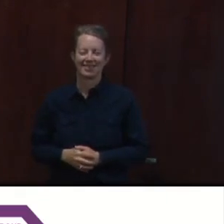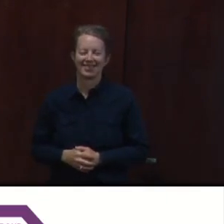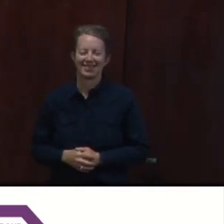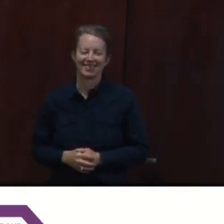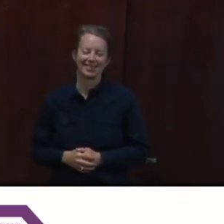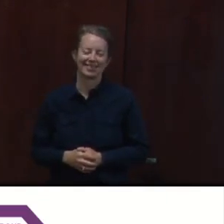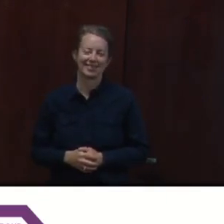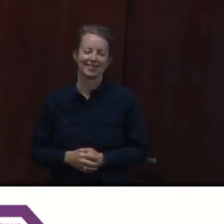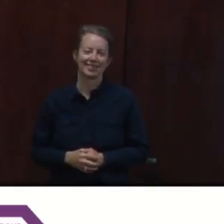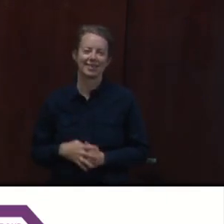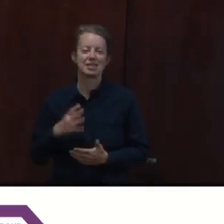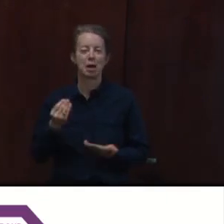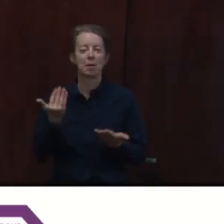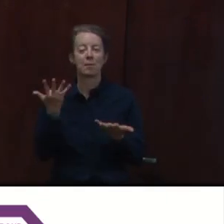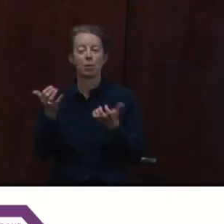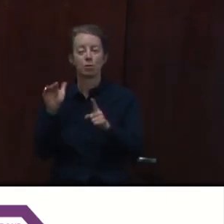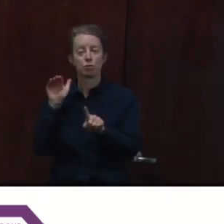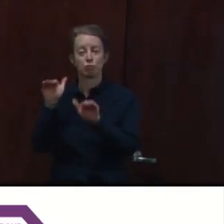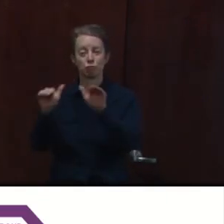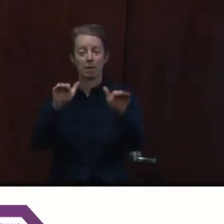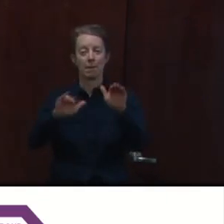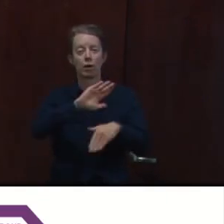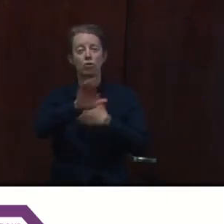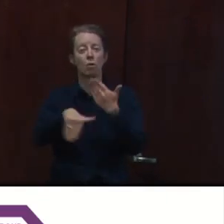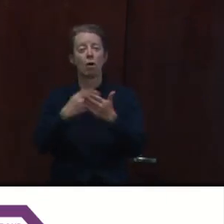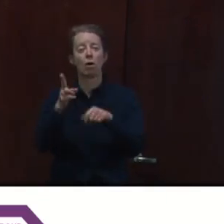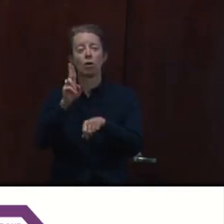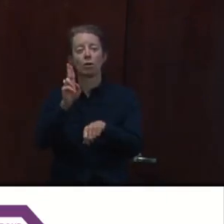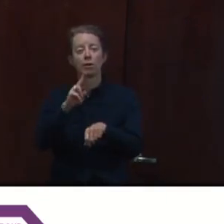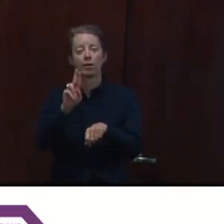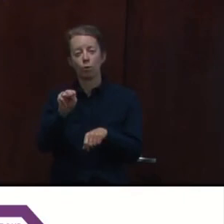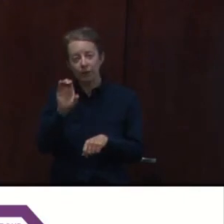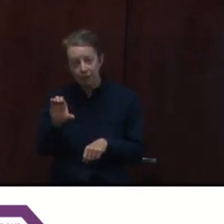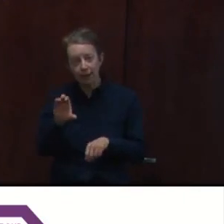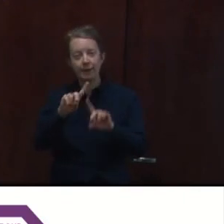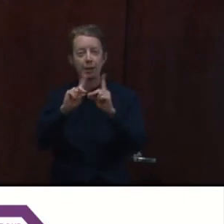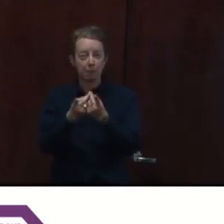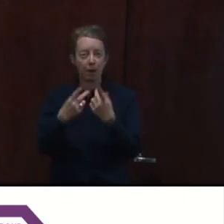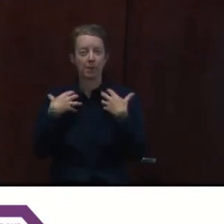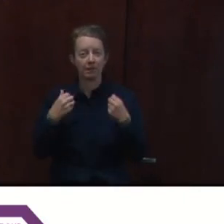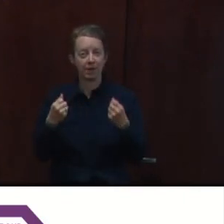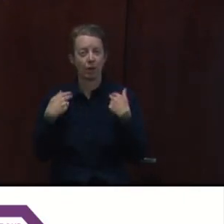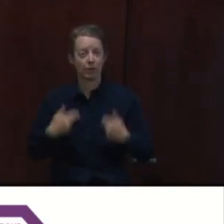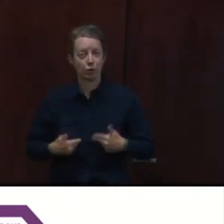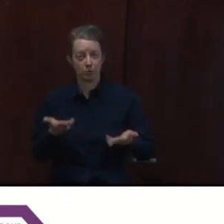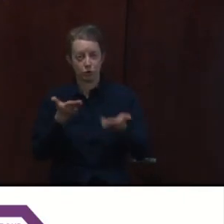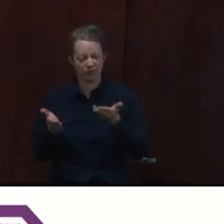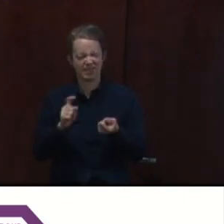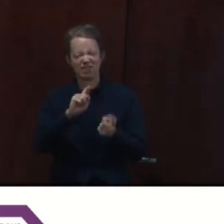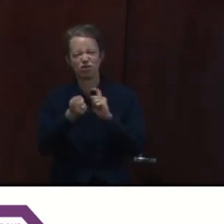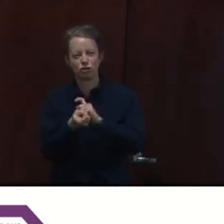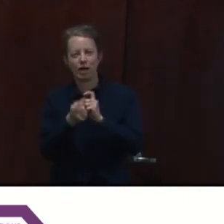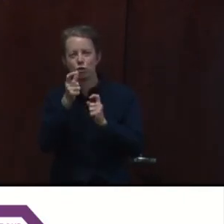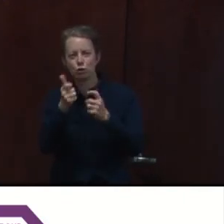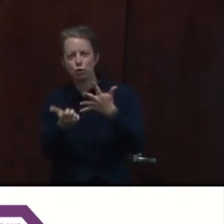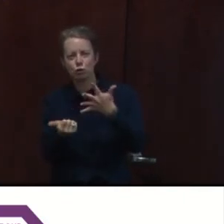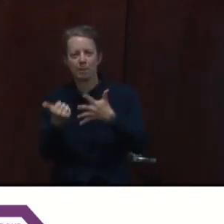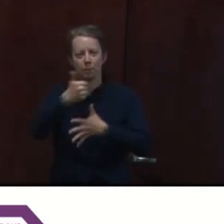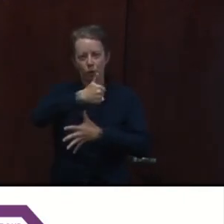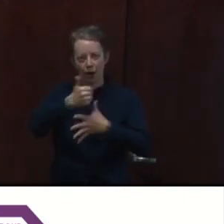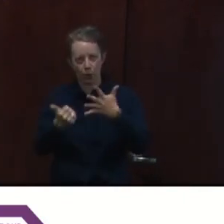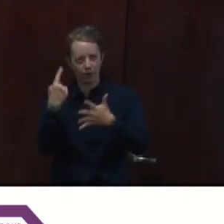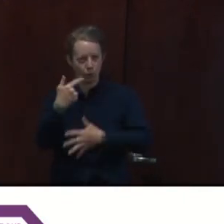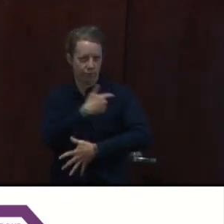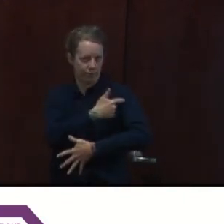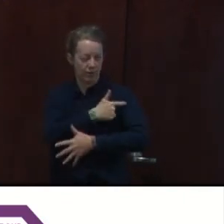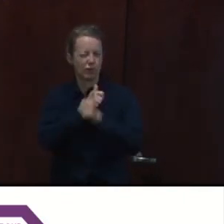So just a reminder that the North Carolina Department of Health and Human Services did change their prioritization plan on January 14th to align with the federal